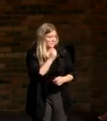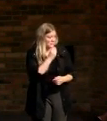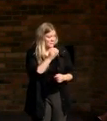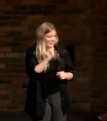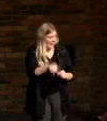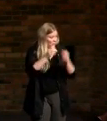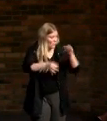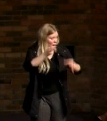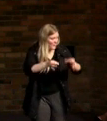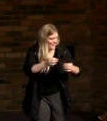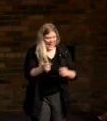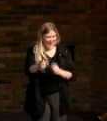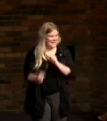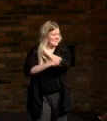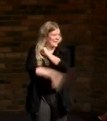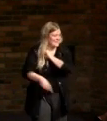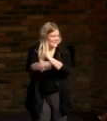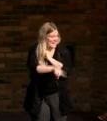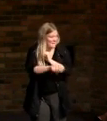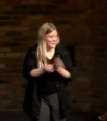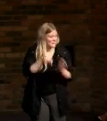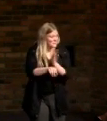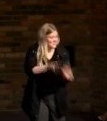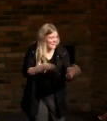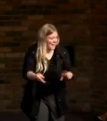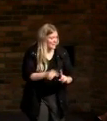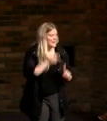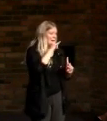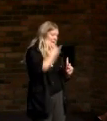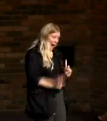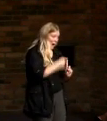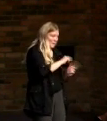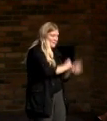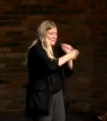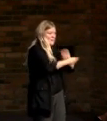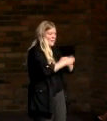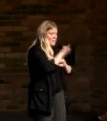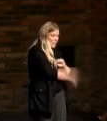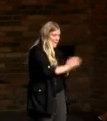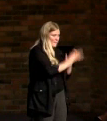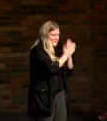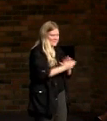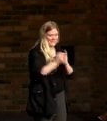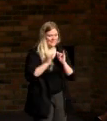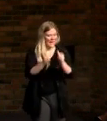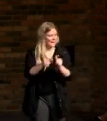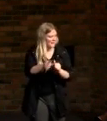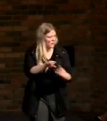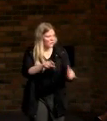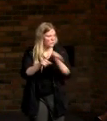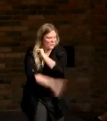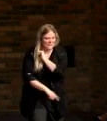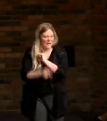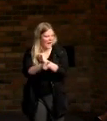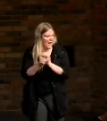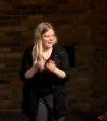death. Now he is one of those very people that he criticized and sought to shut the